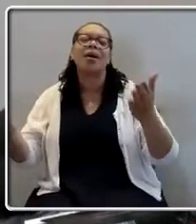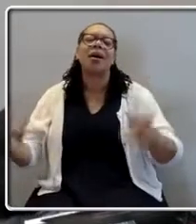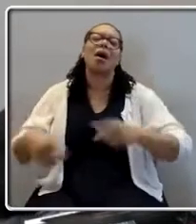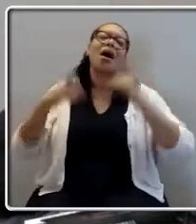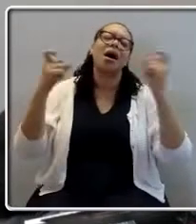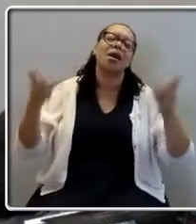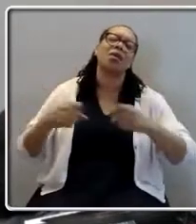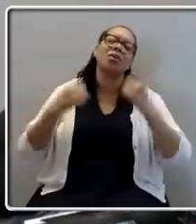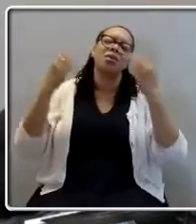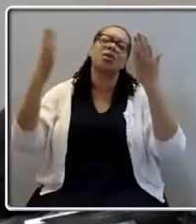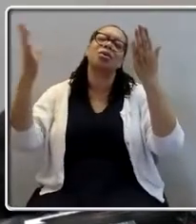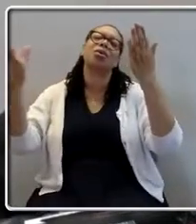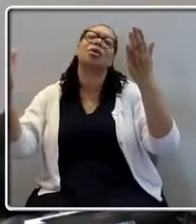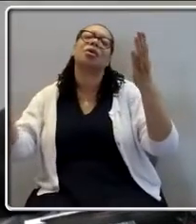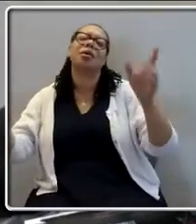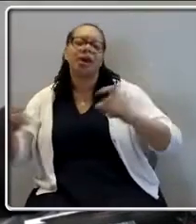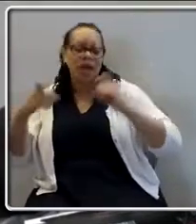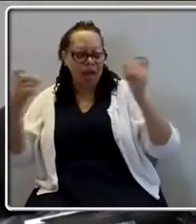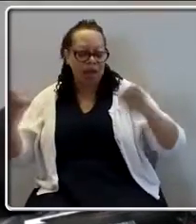it. Hallelujah.